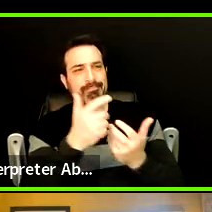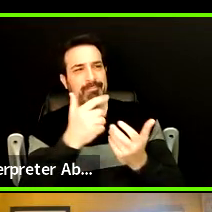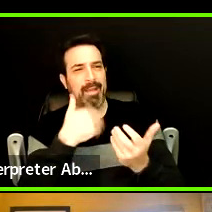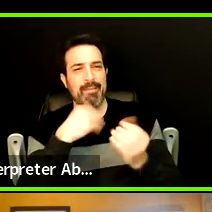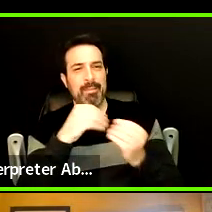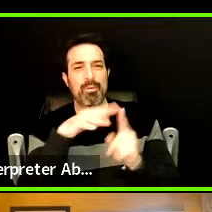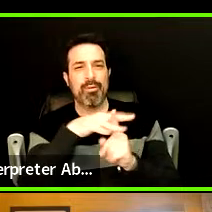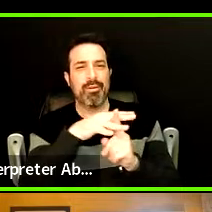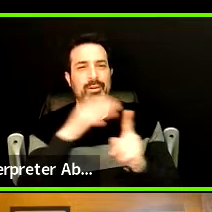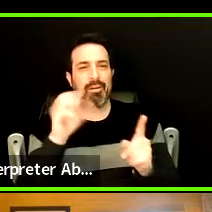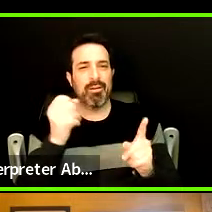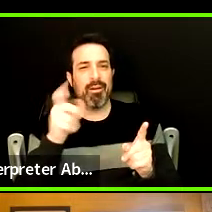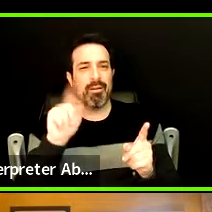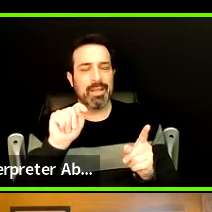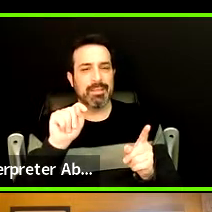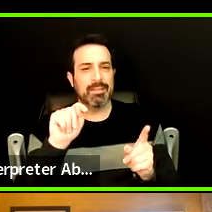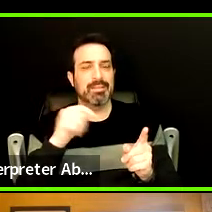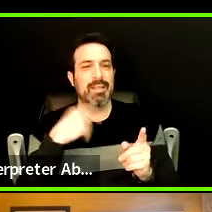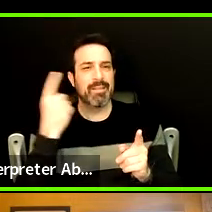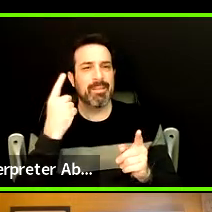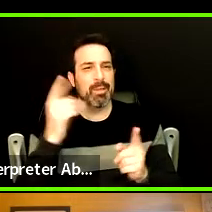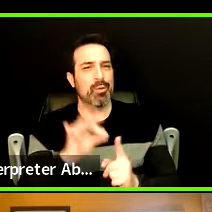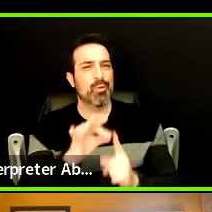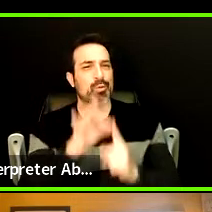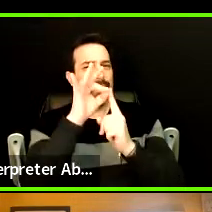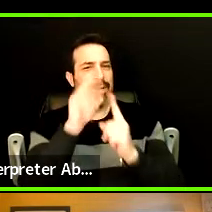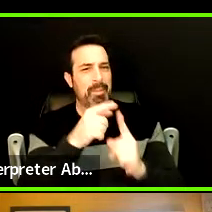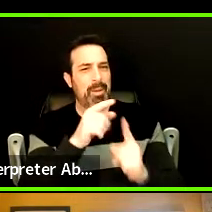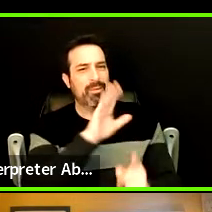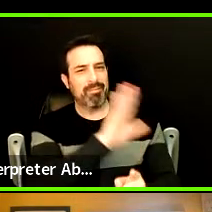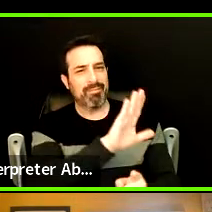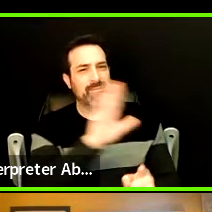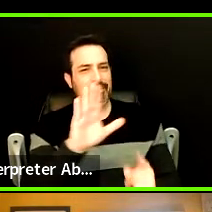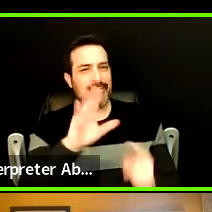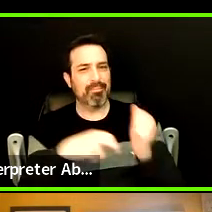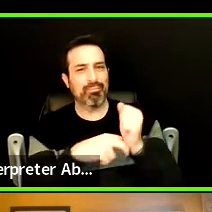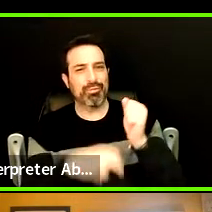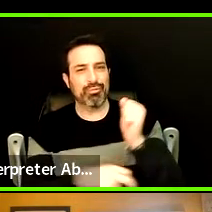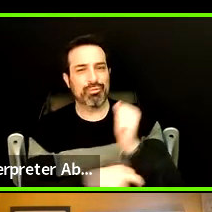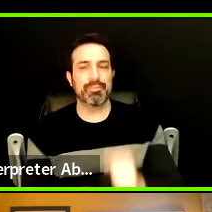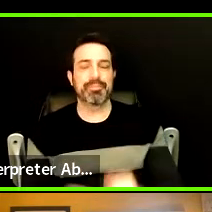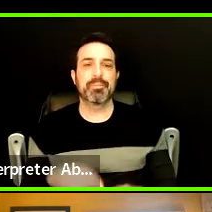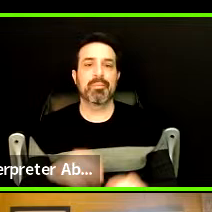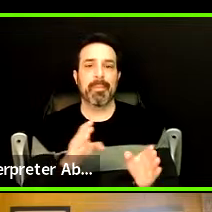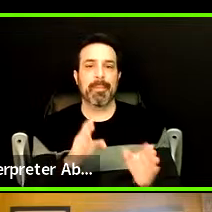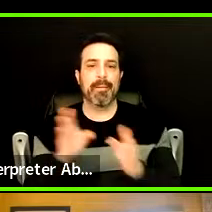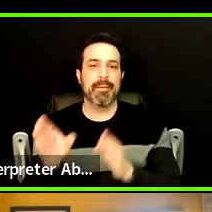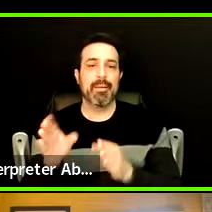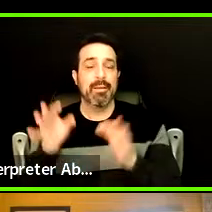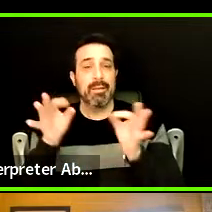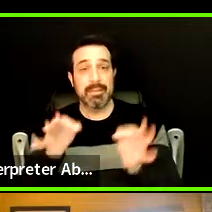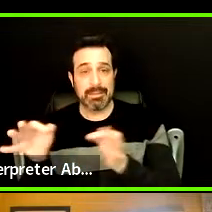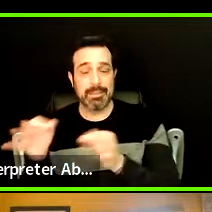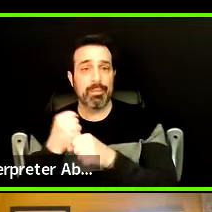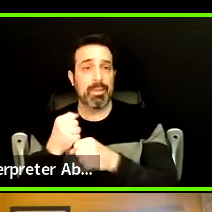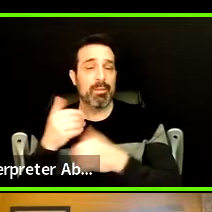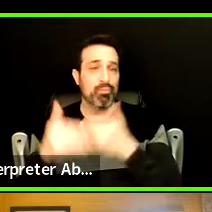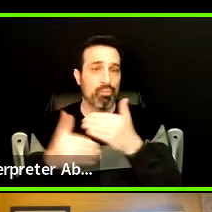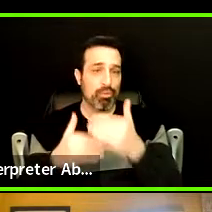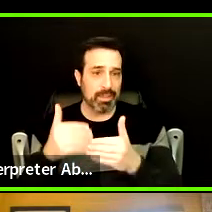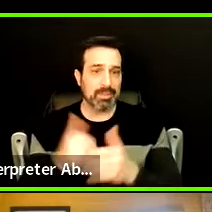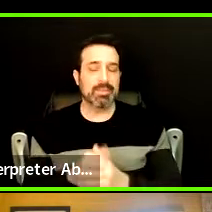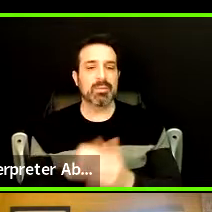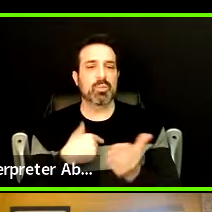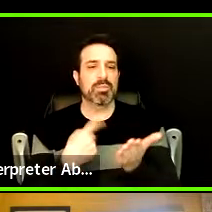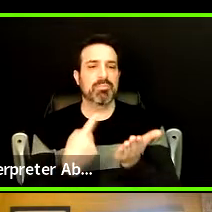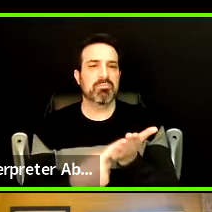context. And there's something unique and special about them. Under decision-making process, we